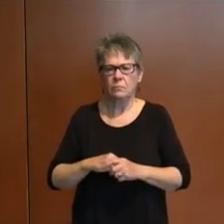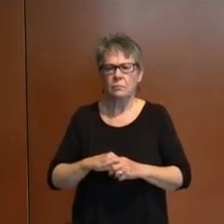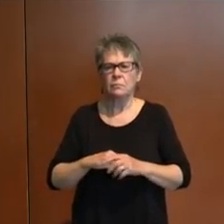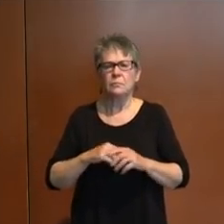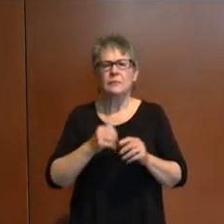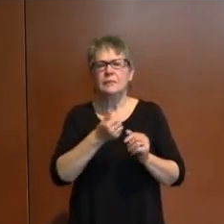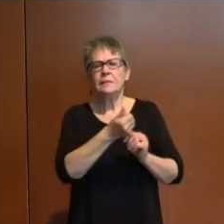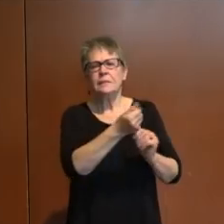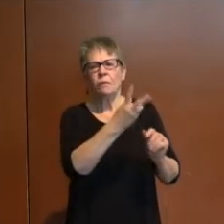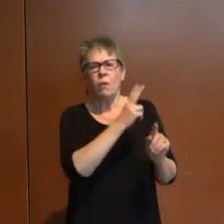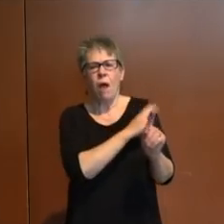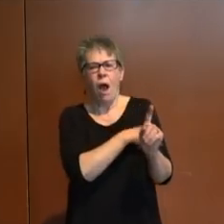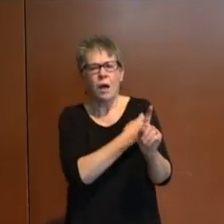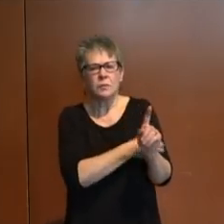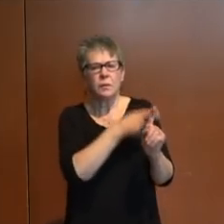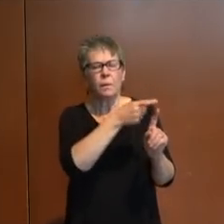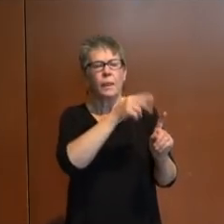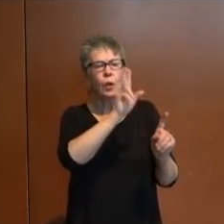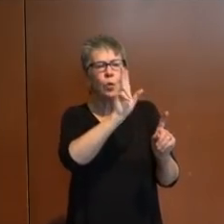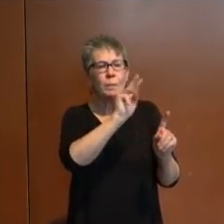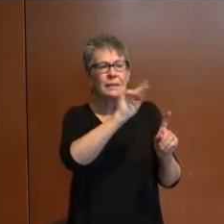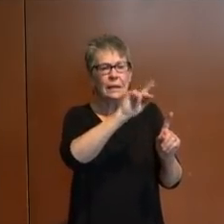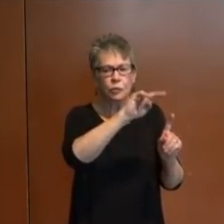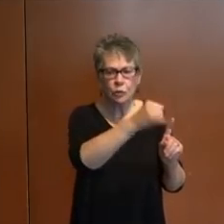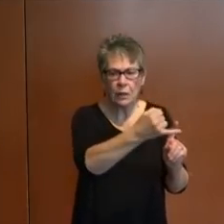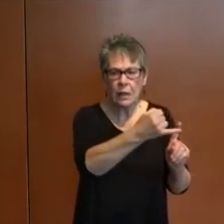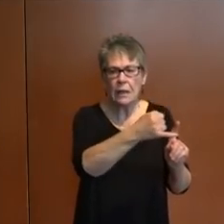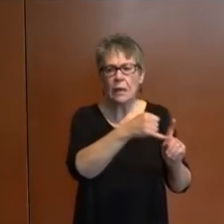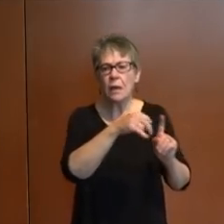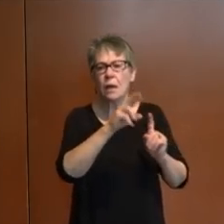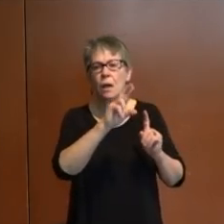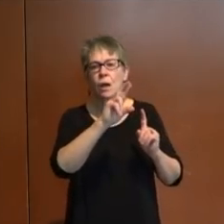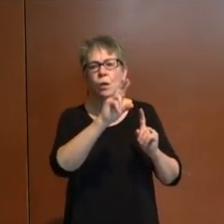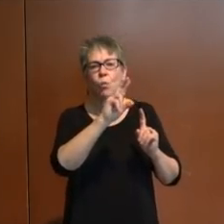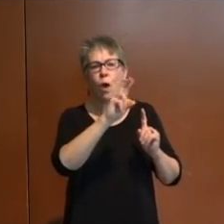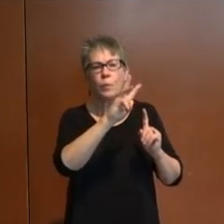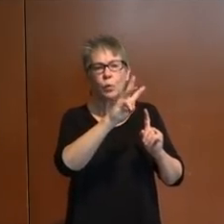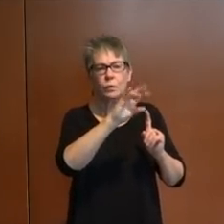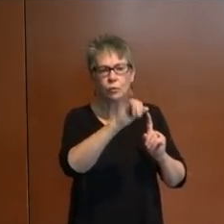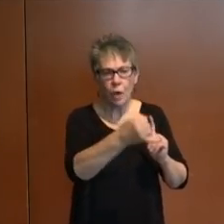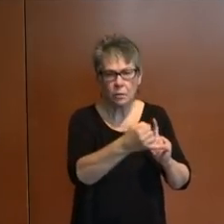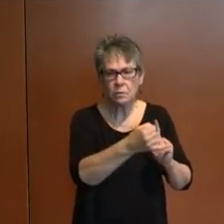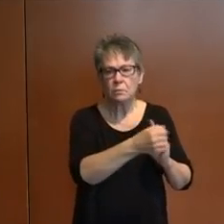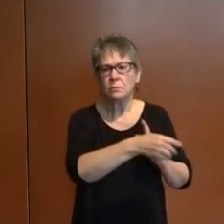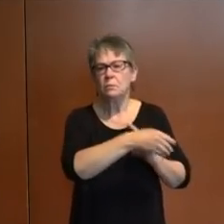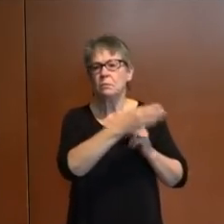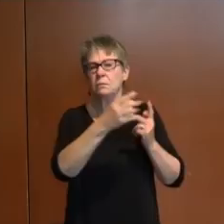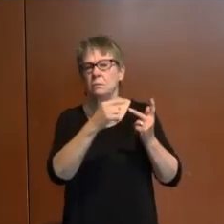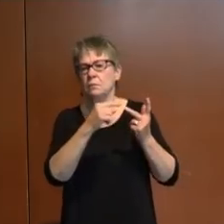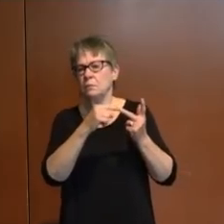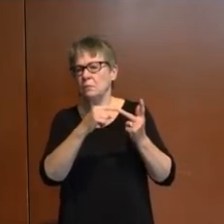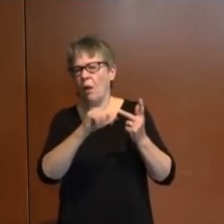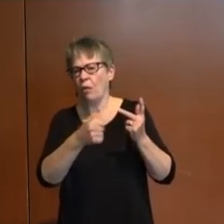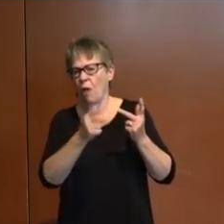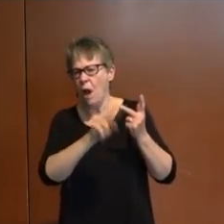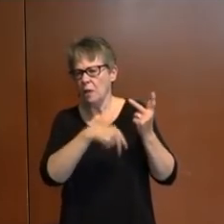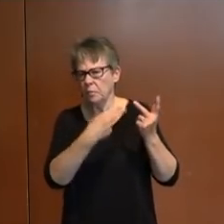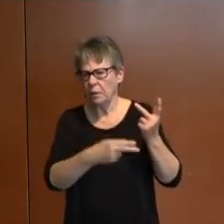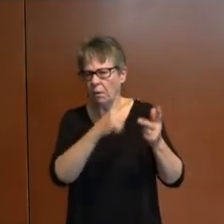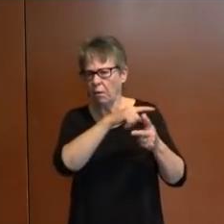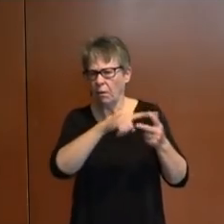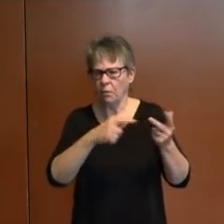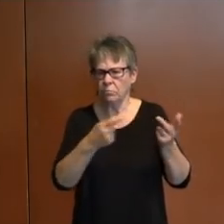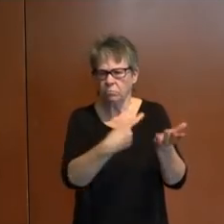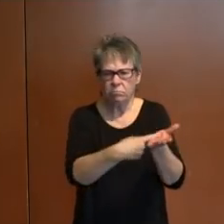Sharif Elnahal, the CEO of University Hospital, we outlined the responsibilities and the processes for their